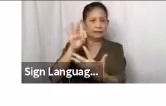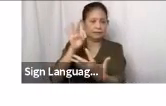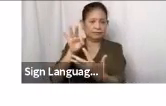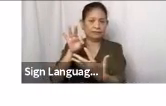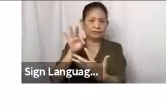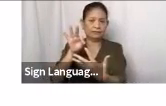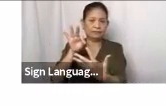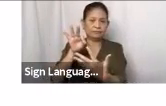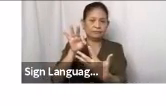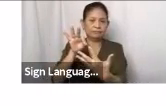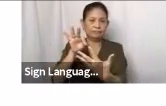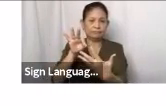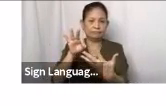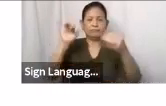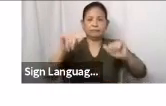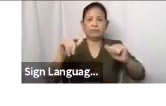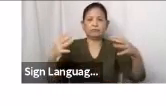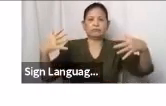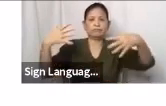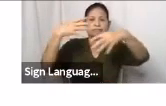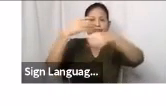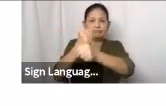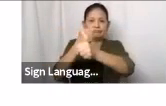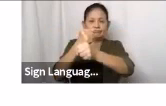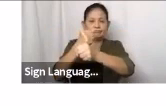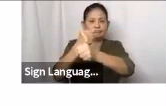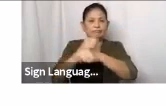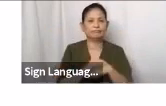the conclusions.